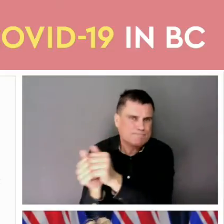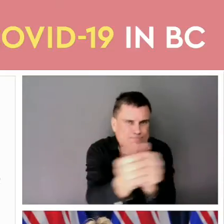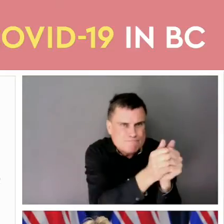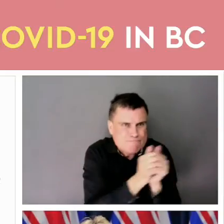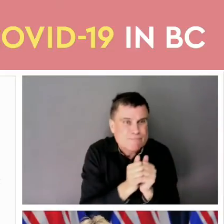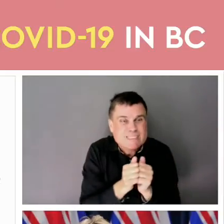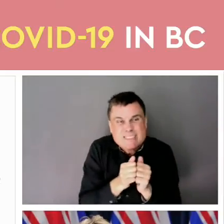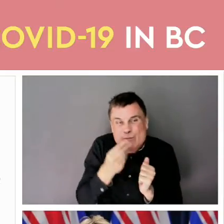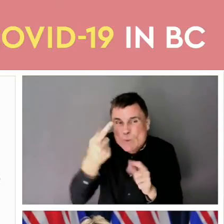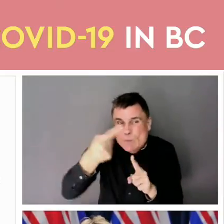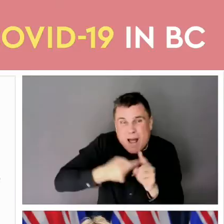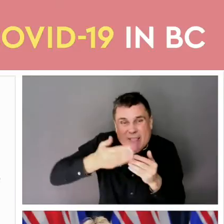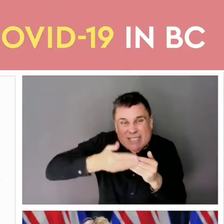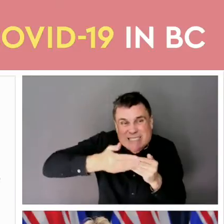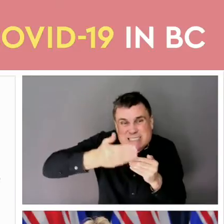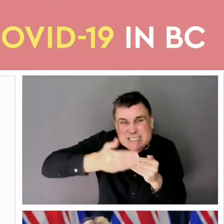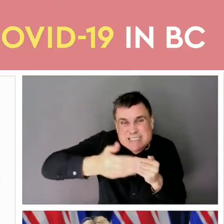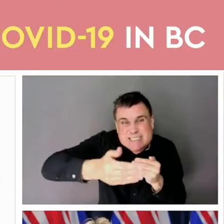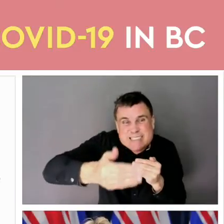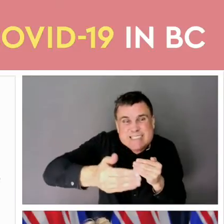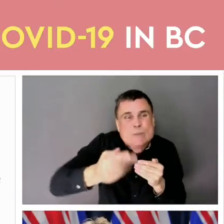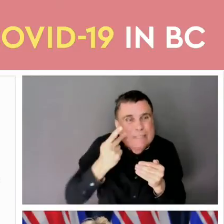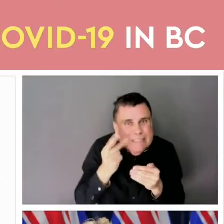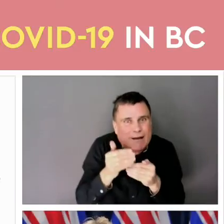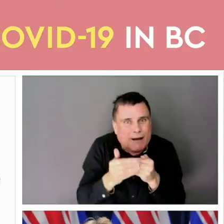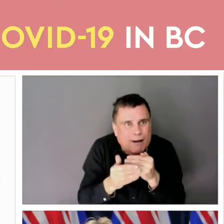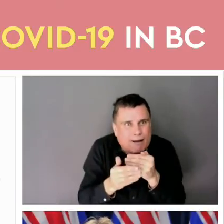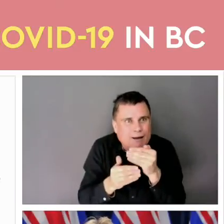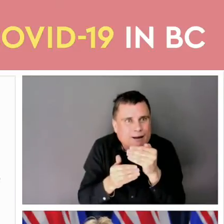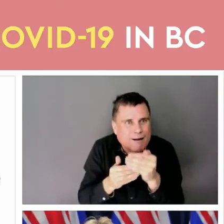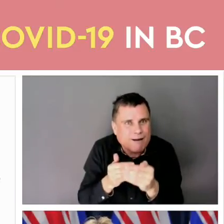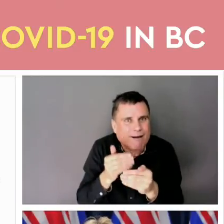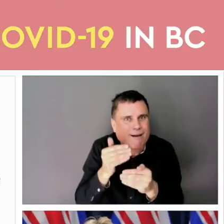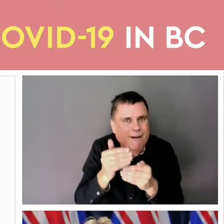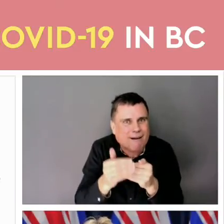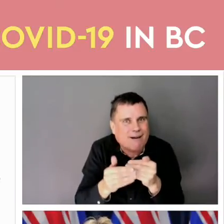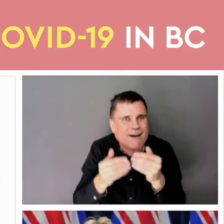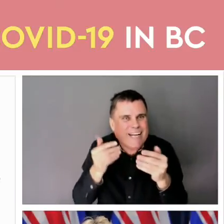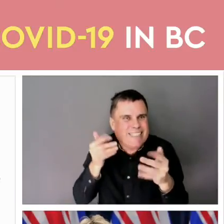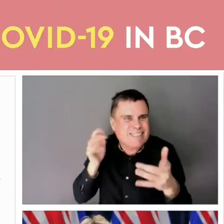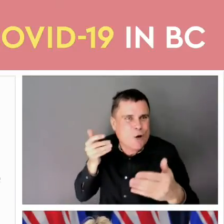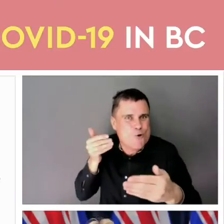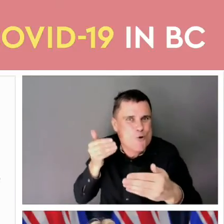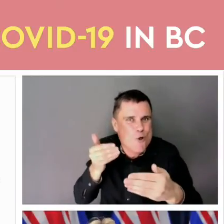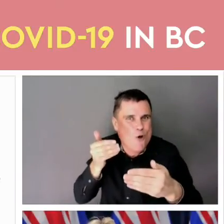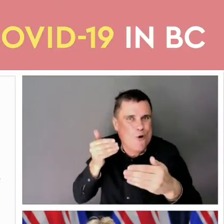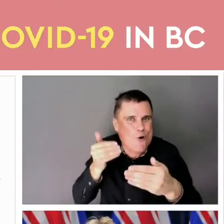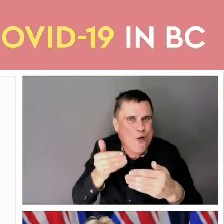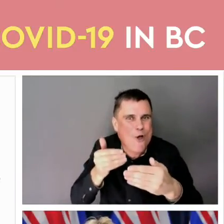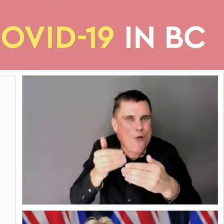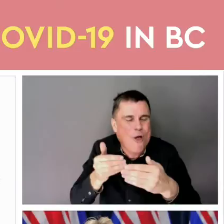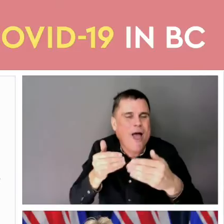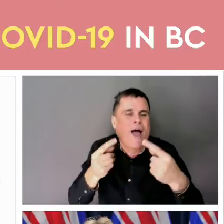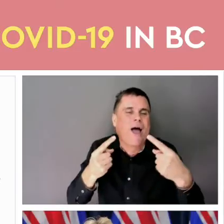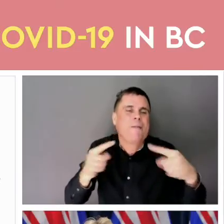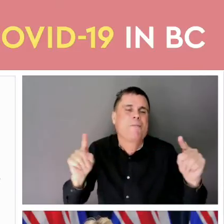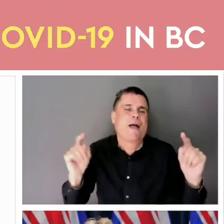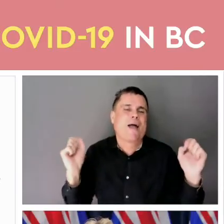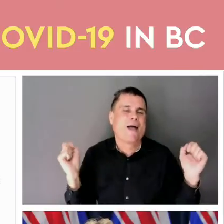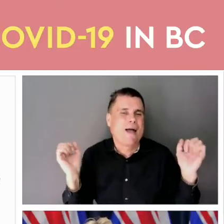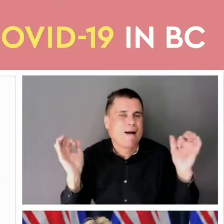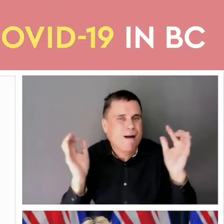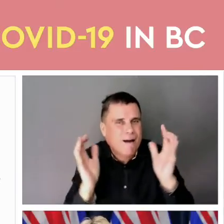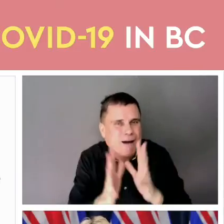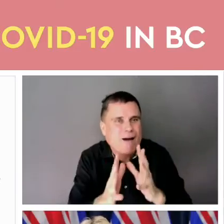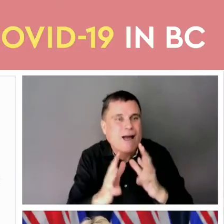we start to see the time when we will be able to come together again, when we will be able to take our masks